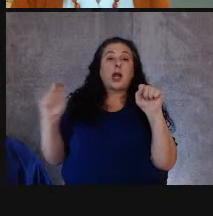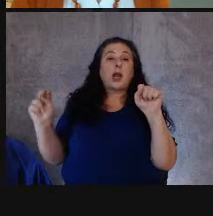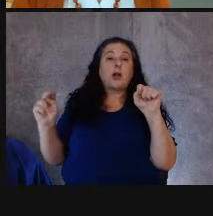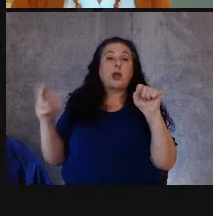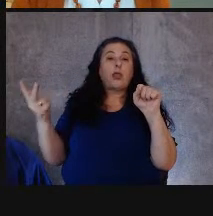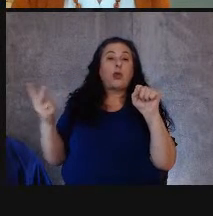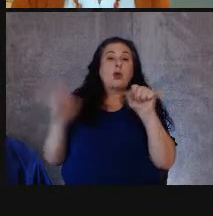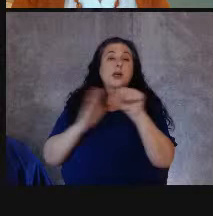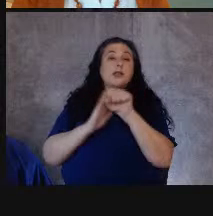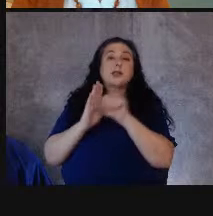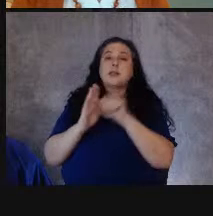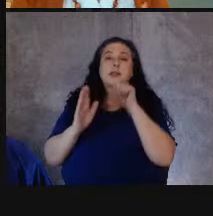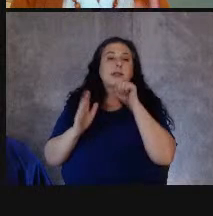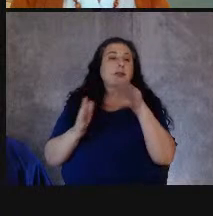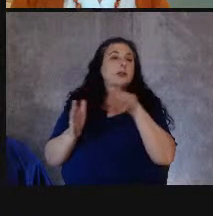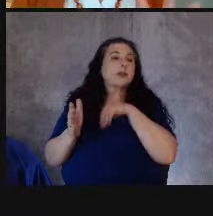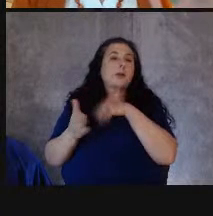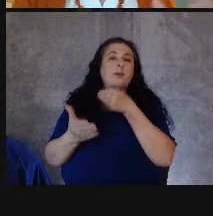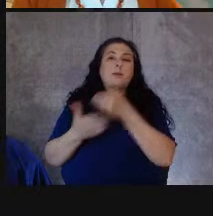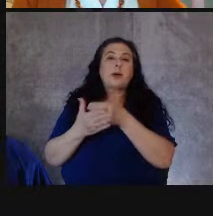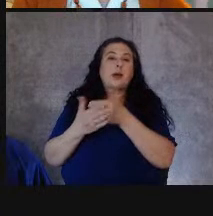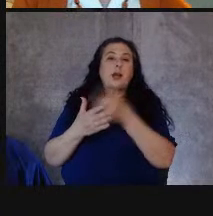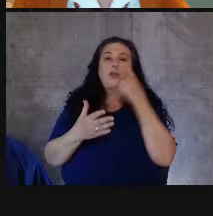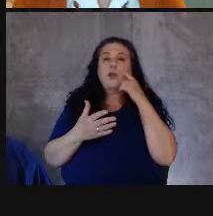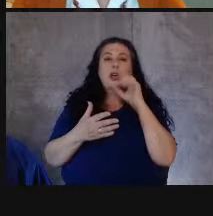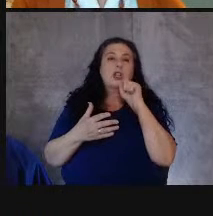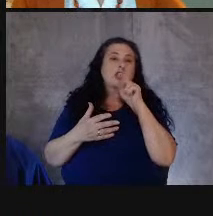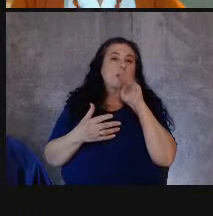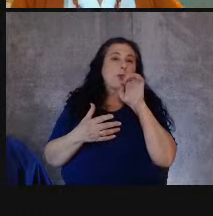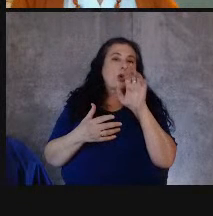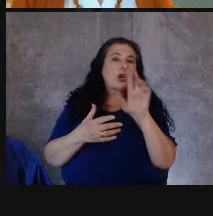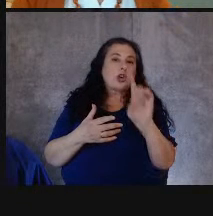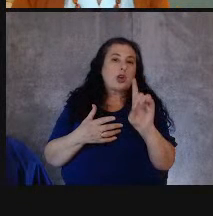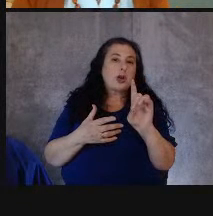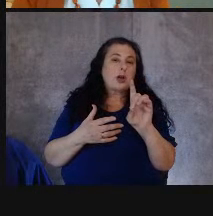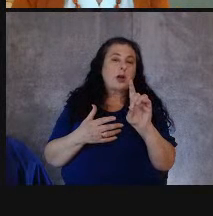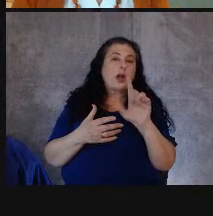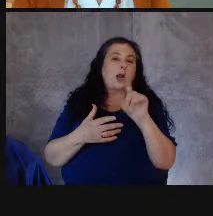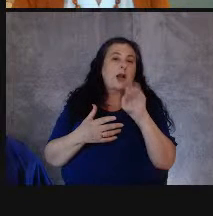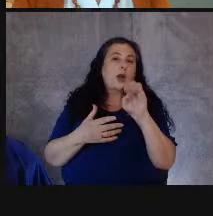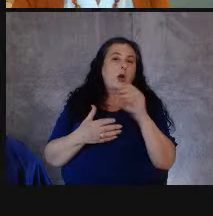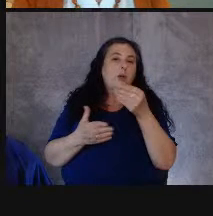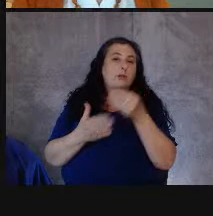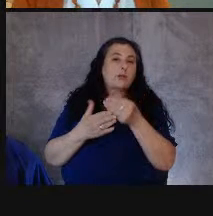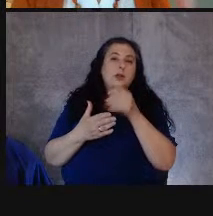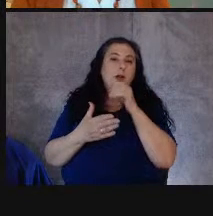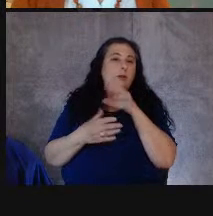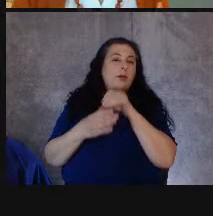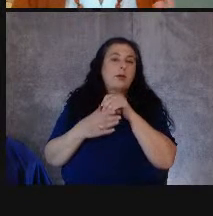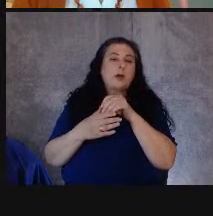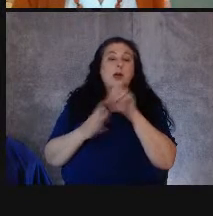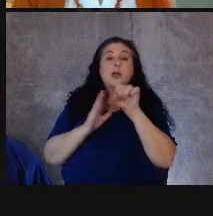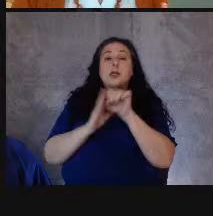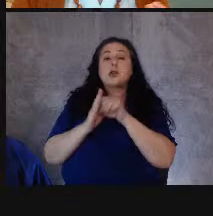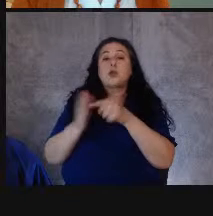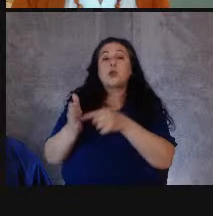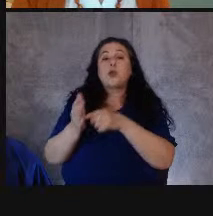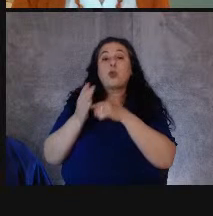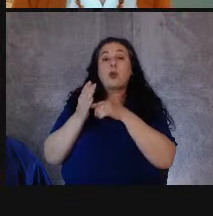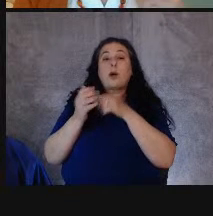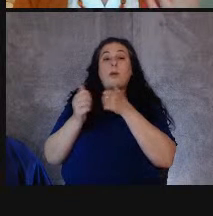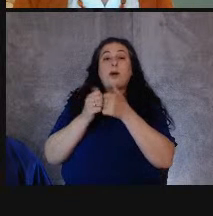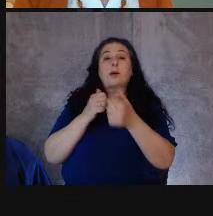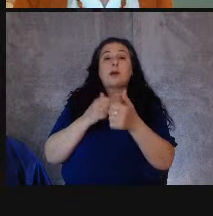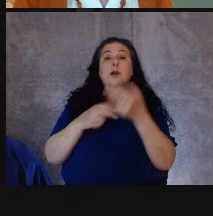only 3 states that decided that they didn't want to participate in this. States were required to pass what